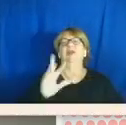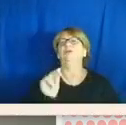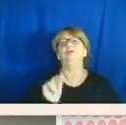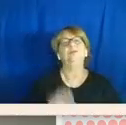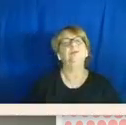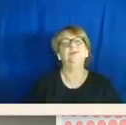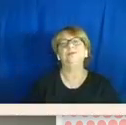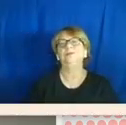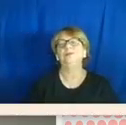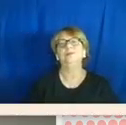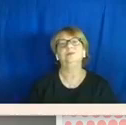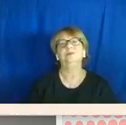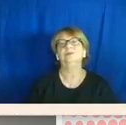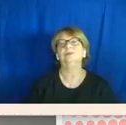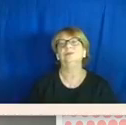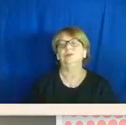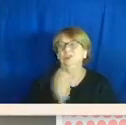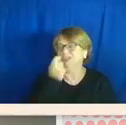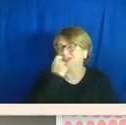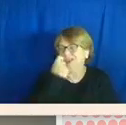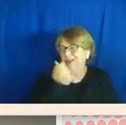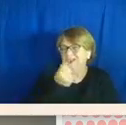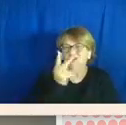Just a couple of days ago,